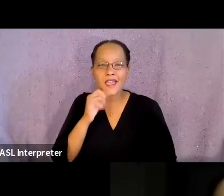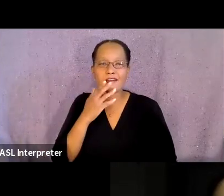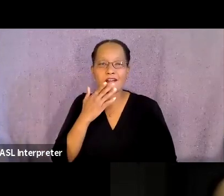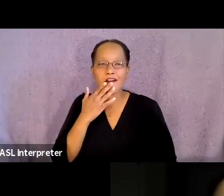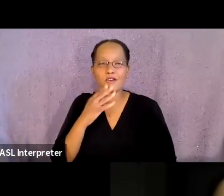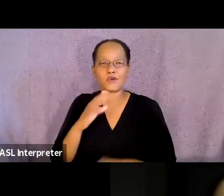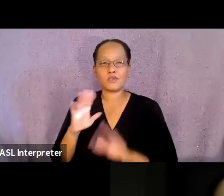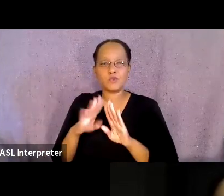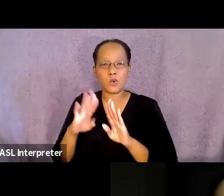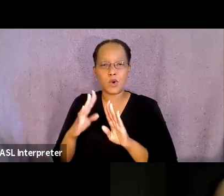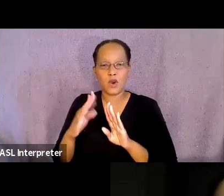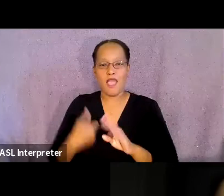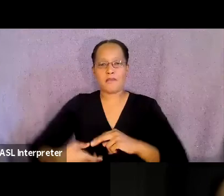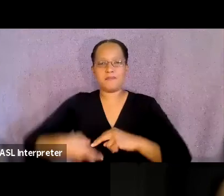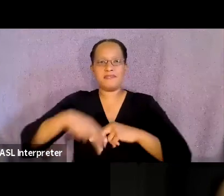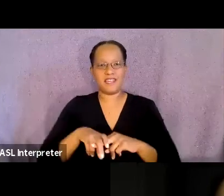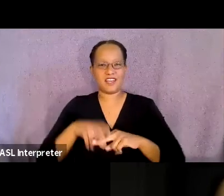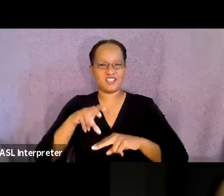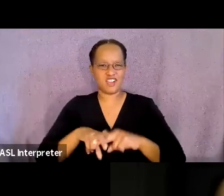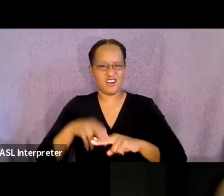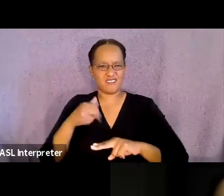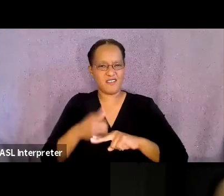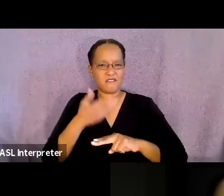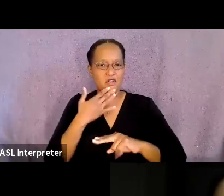black desk chair.